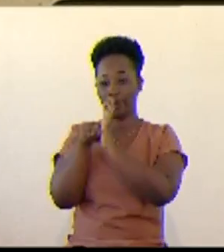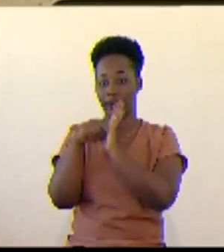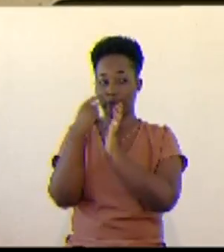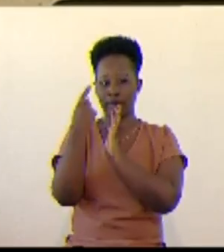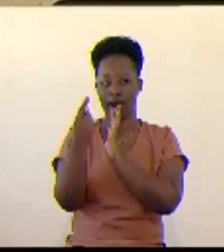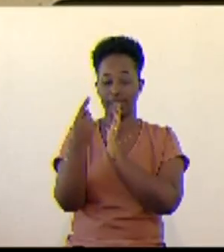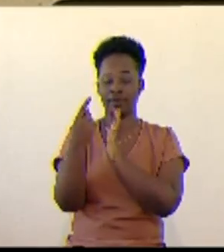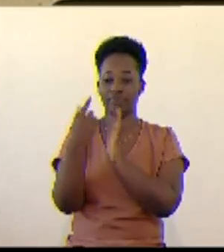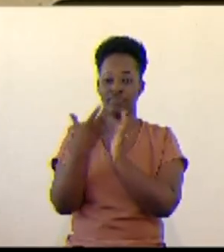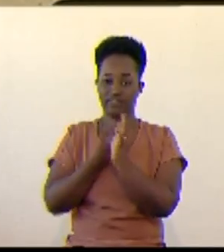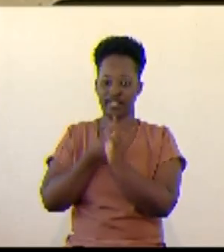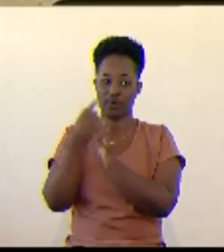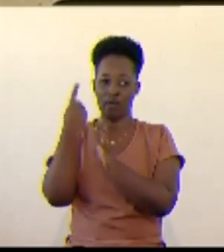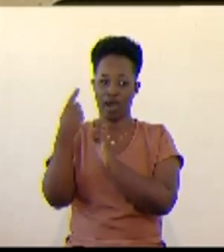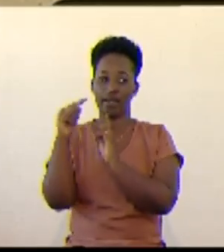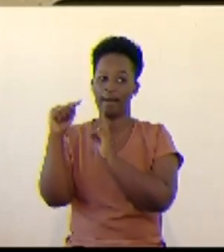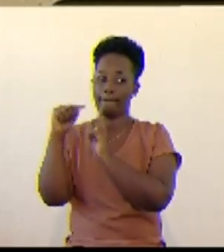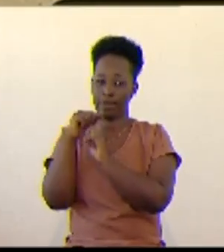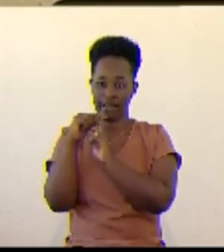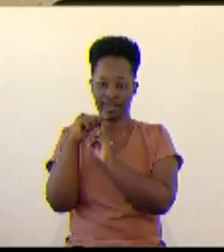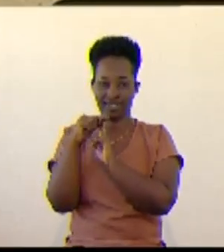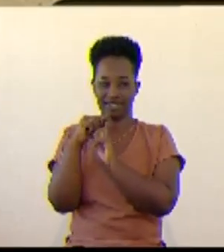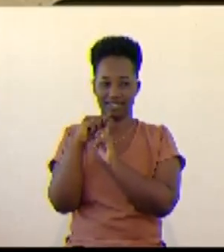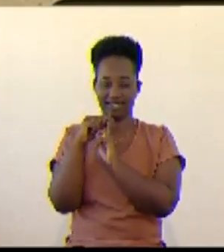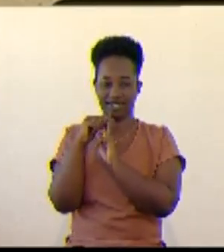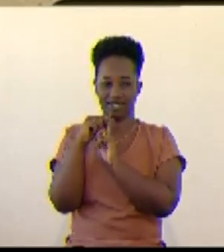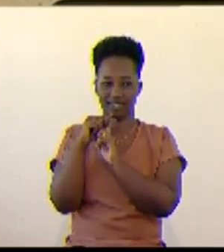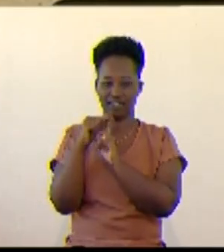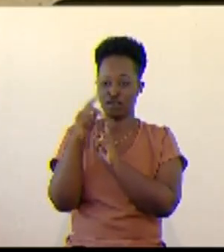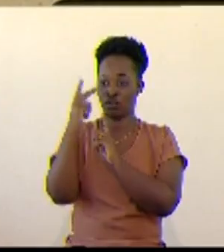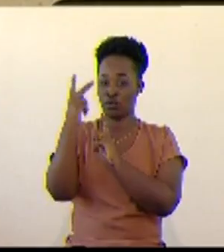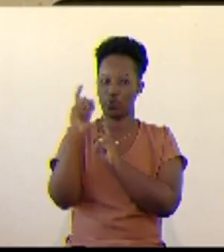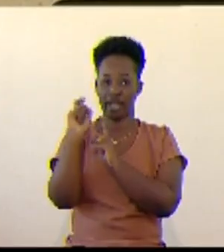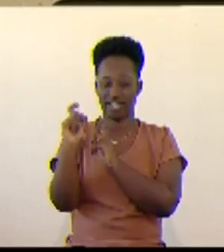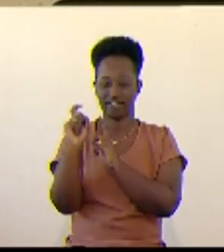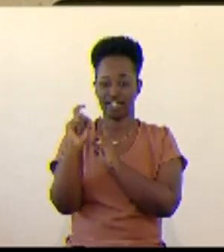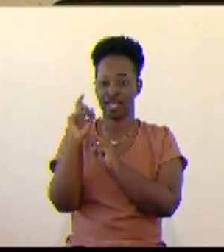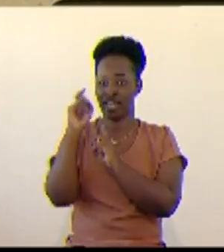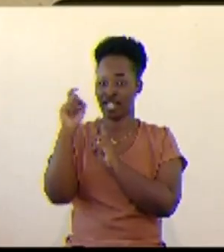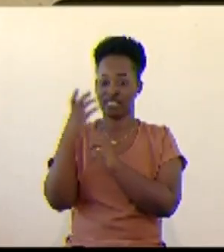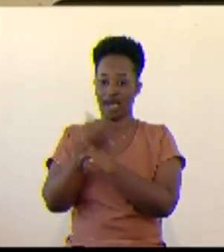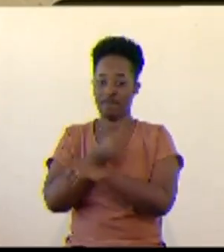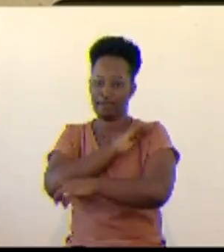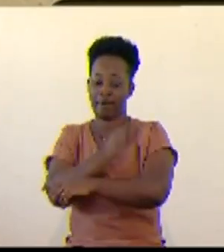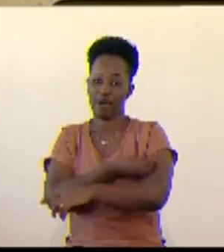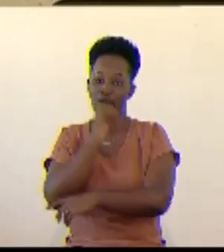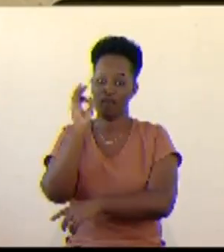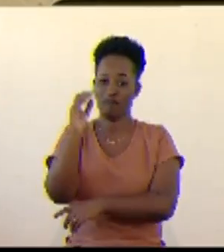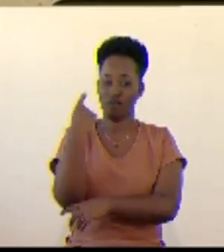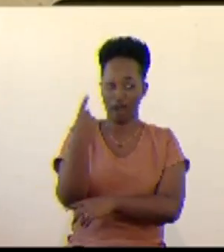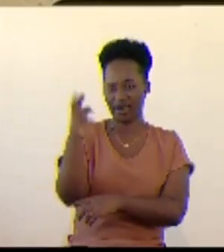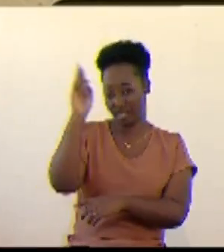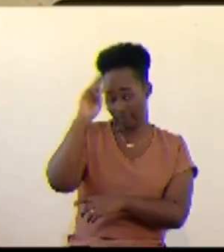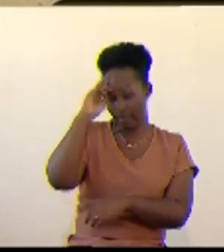you remain with 1. Plus, this is 2x. X, it has a power of 1. And